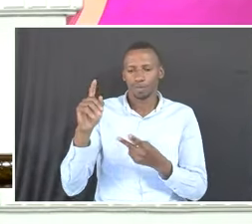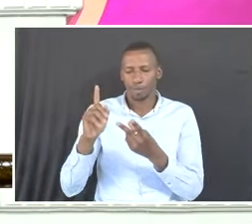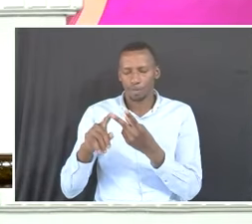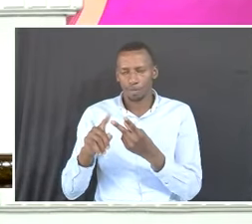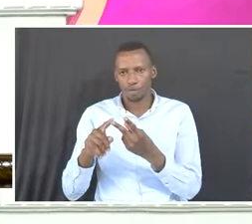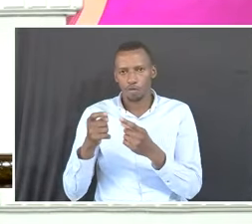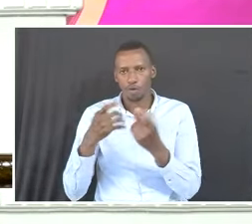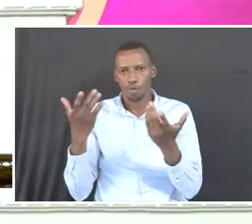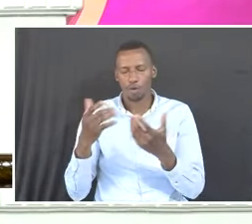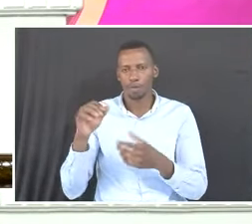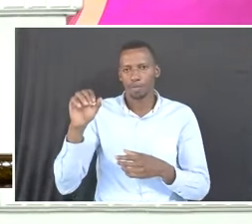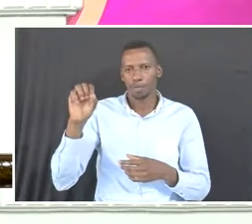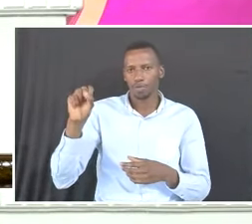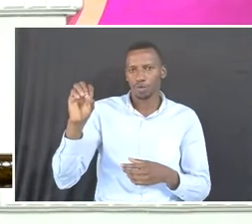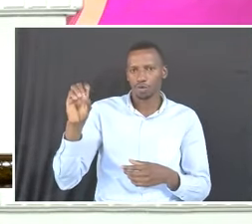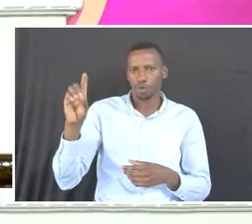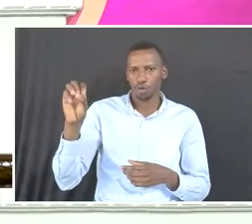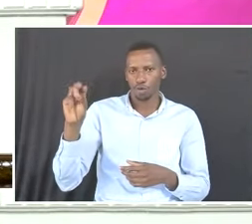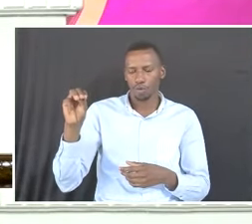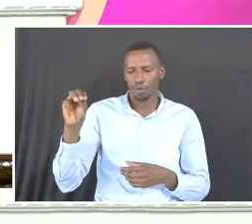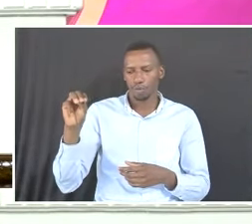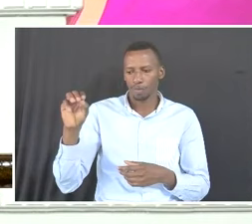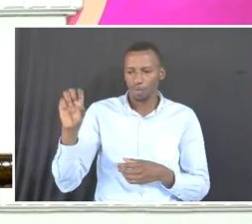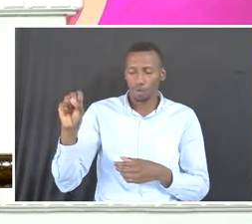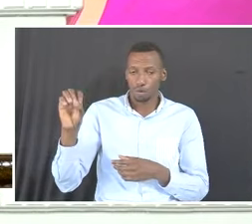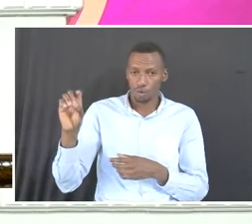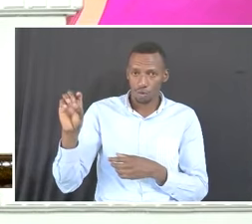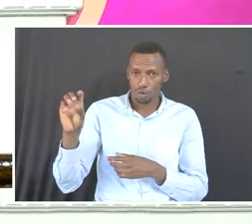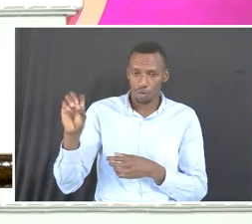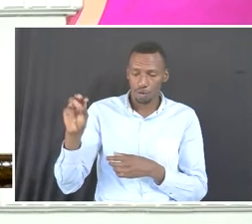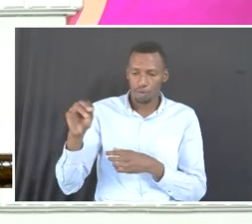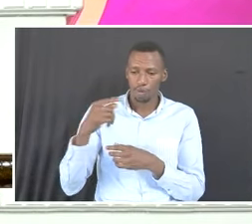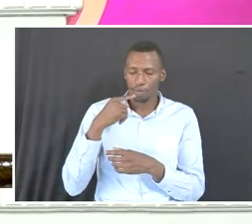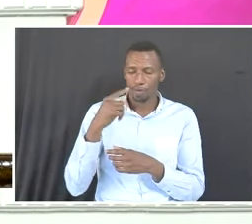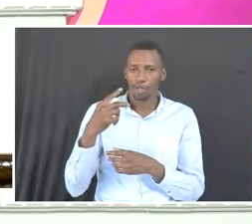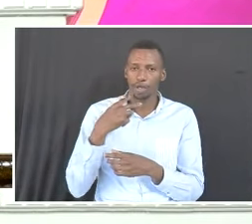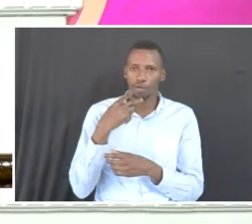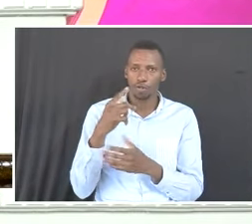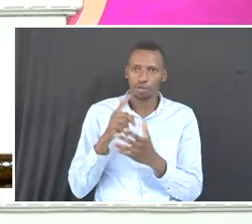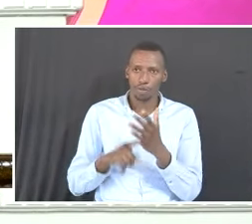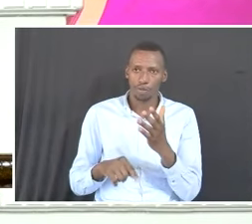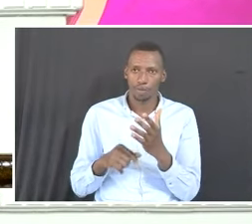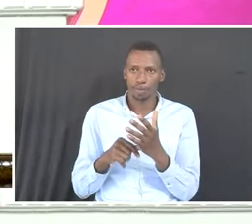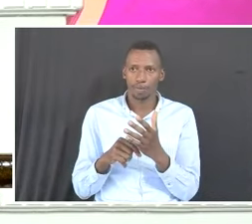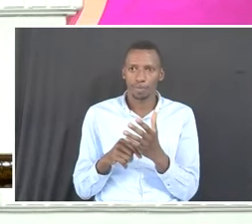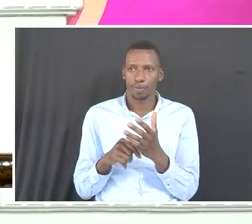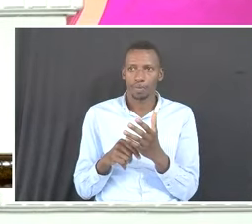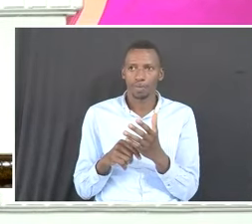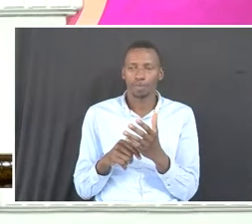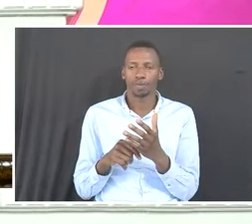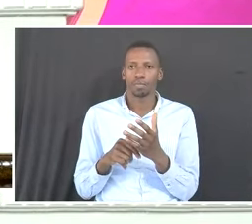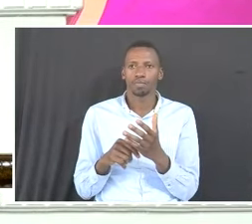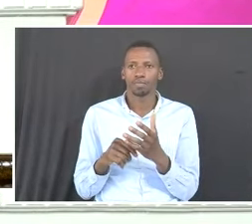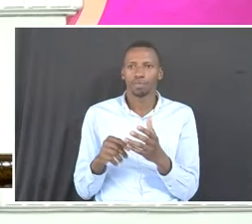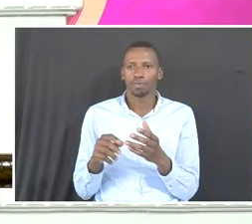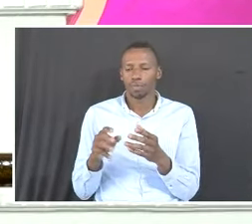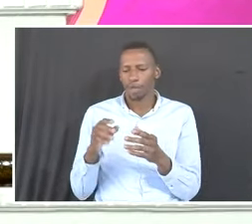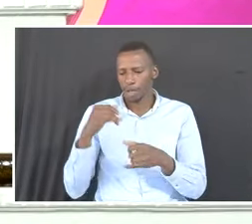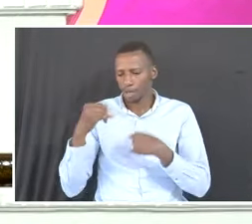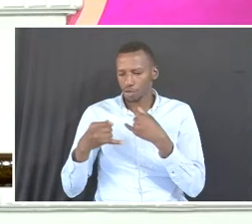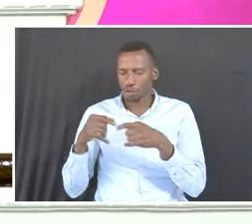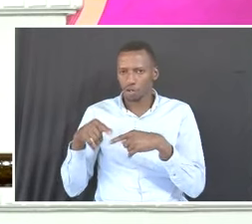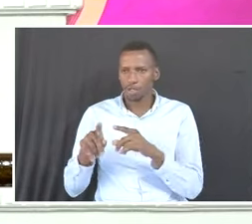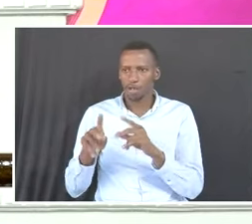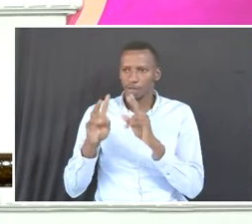Sodom. The Sodom voice says to the careless and the worldly, tarry, be at ease, enjoy